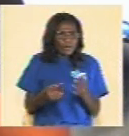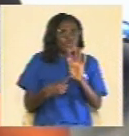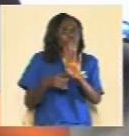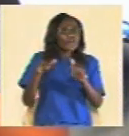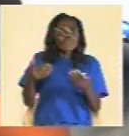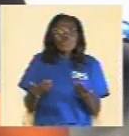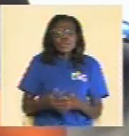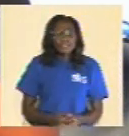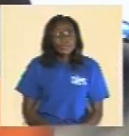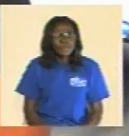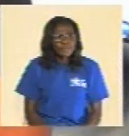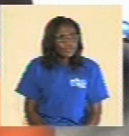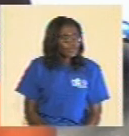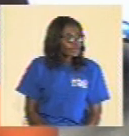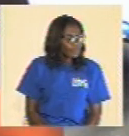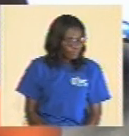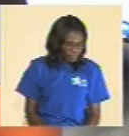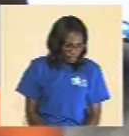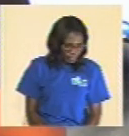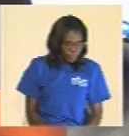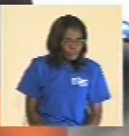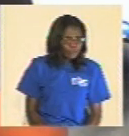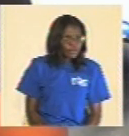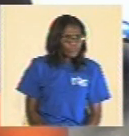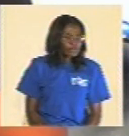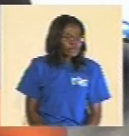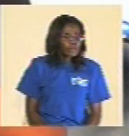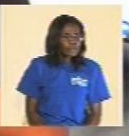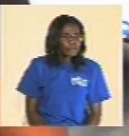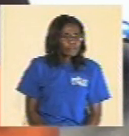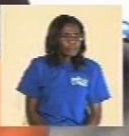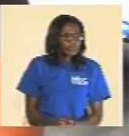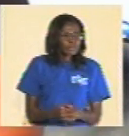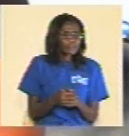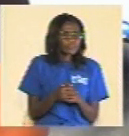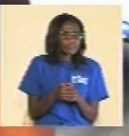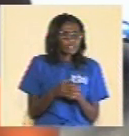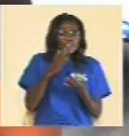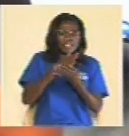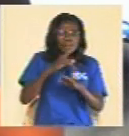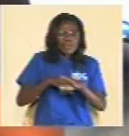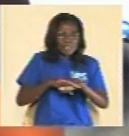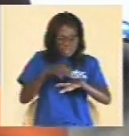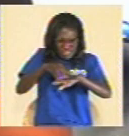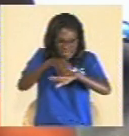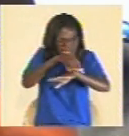The signs and symptoms of leprosy is unusual spots on the skin,